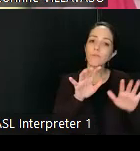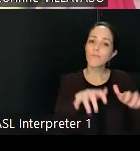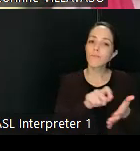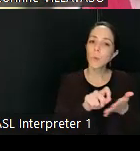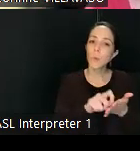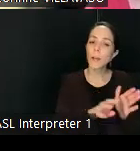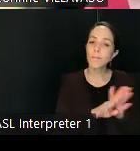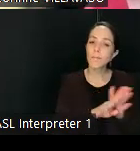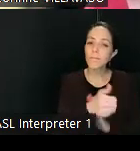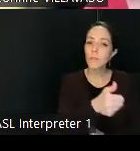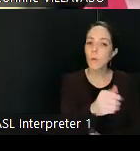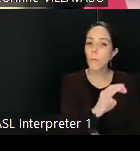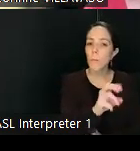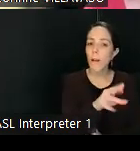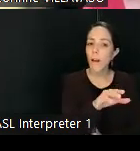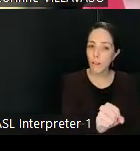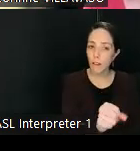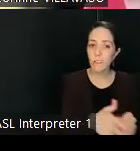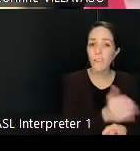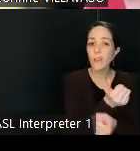not addressed in law.